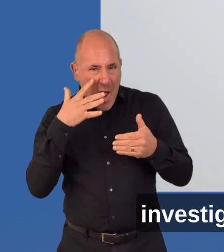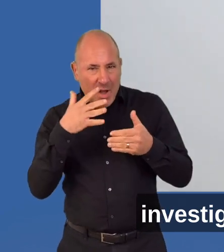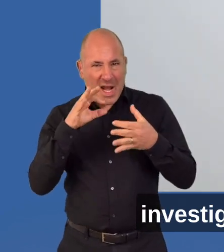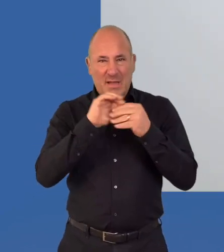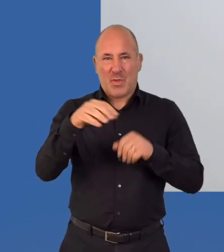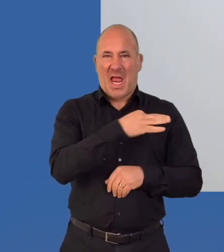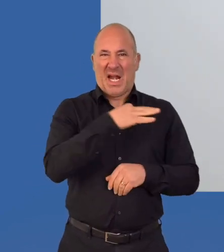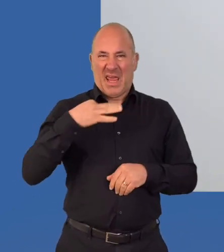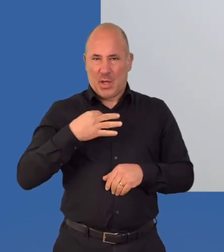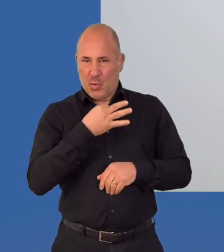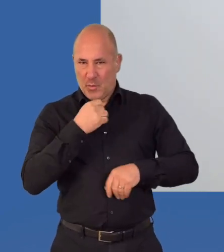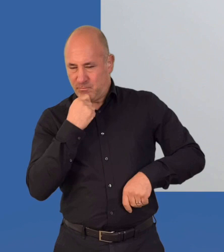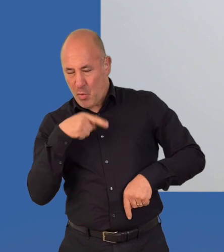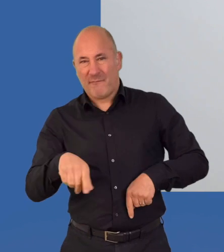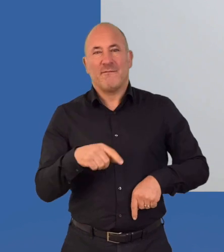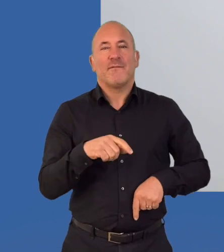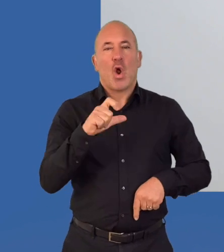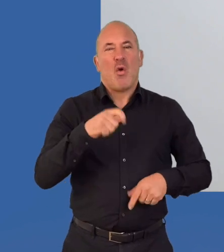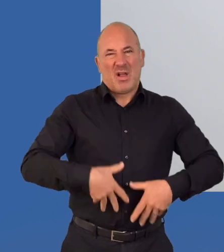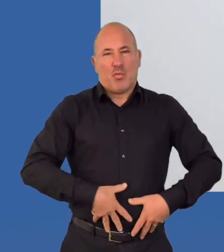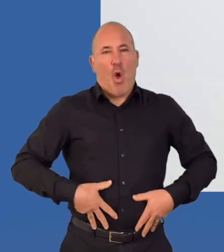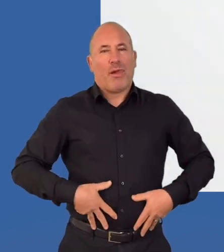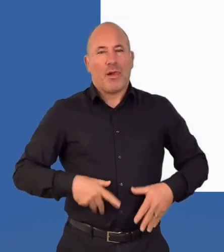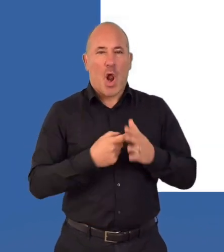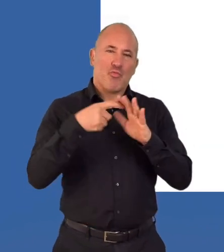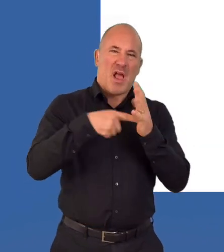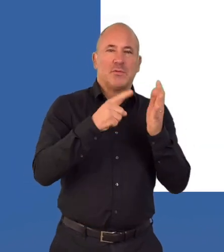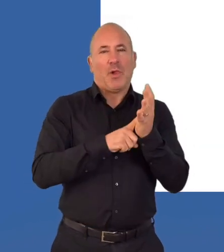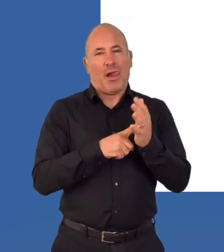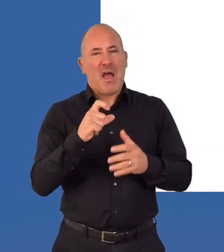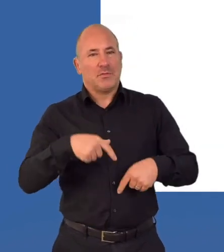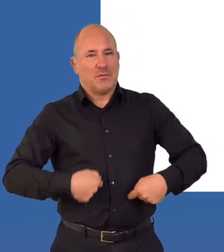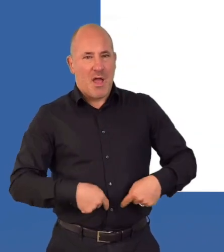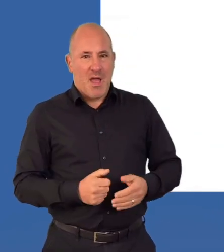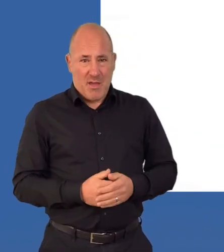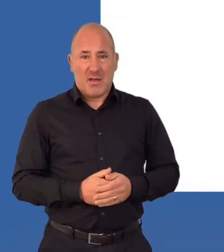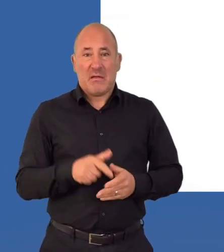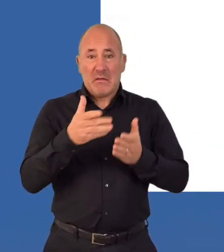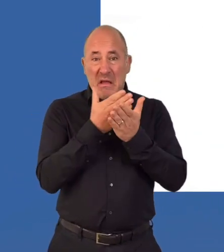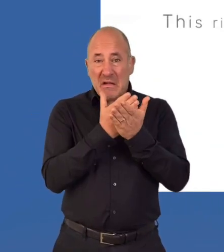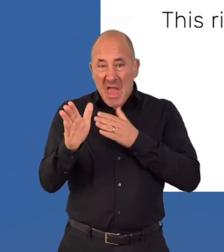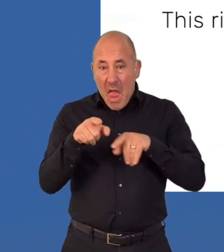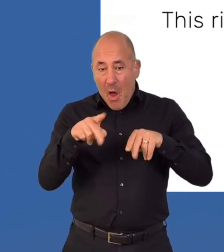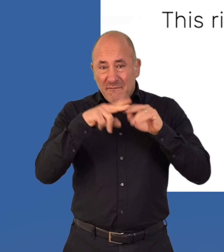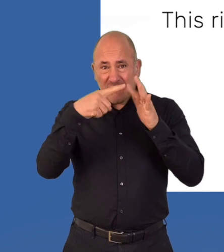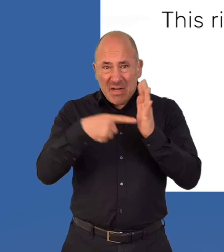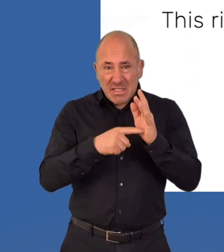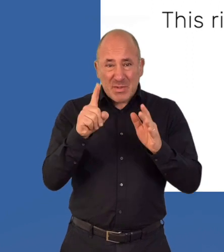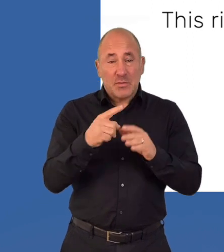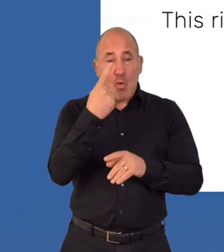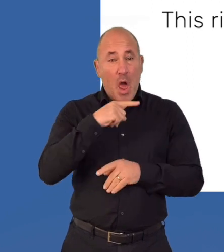and according to their clinical risk of colorectal cancer. The negative predictive value of FIT is